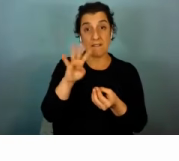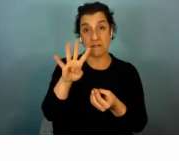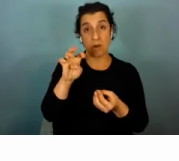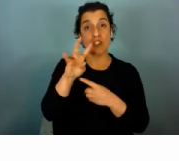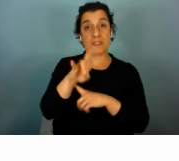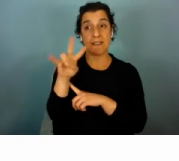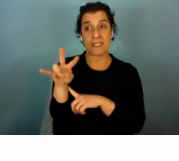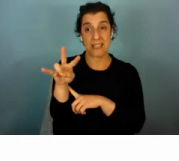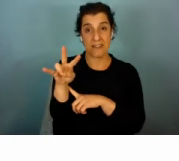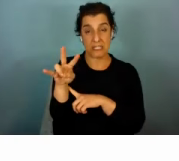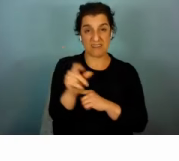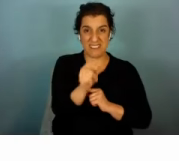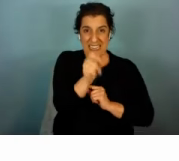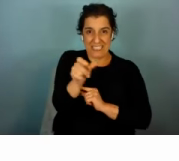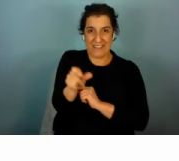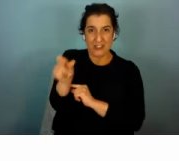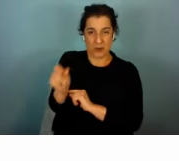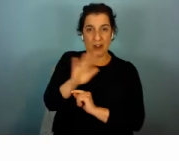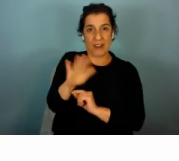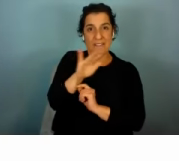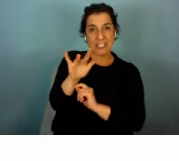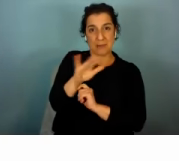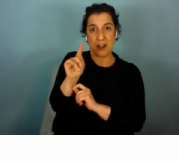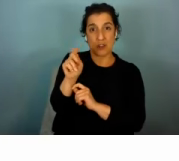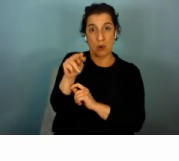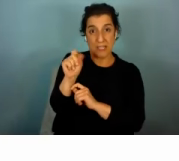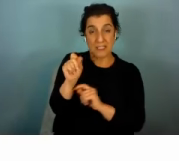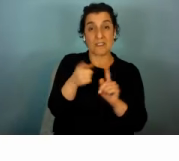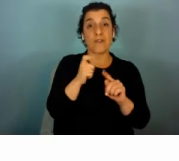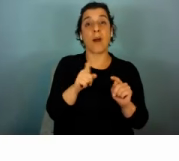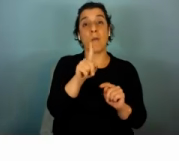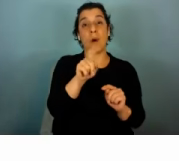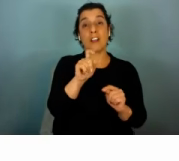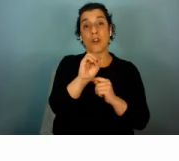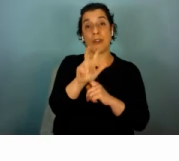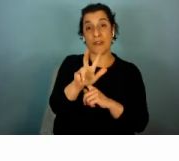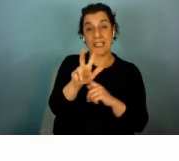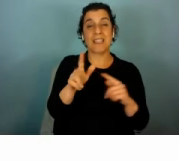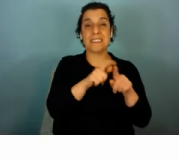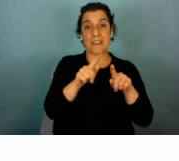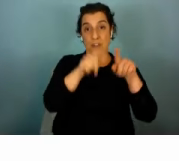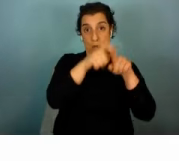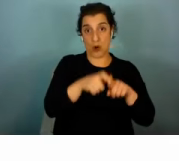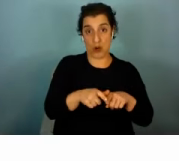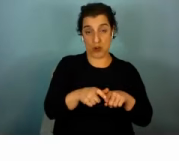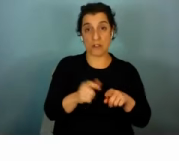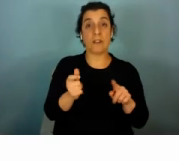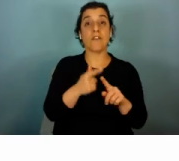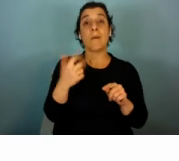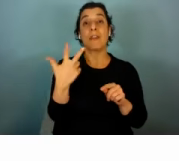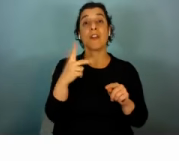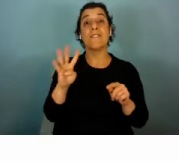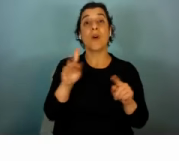477 individual fingerspell tokens from 103 separate words. And these sequences are from 34 different